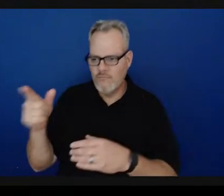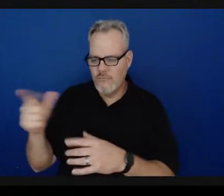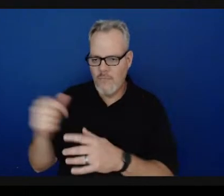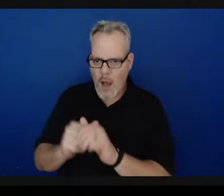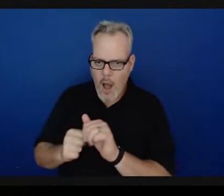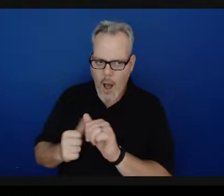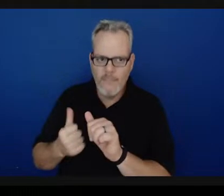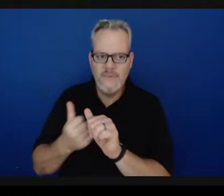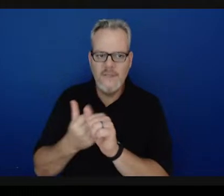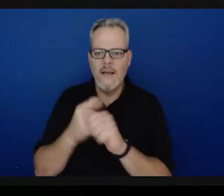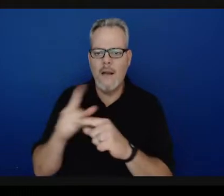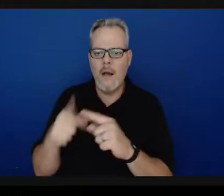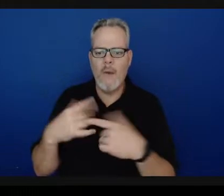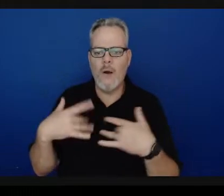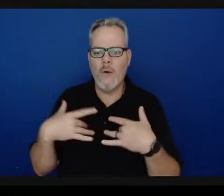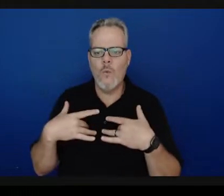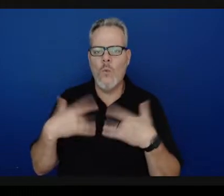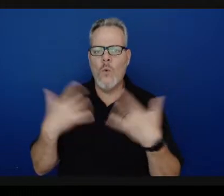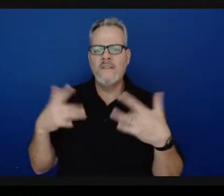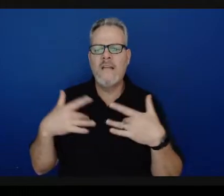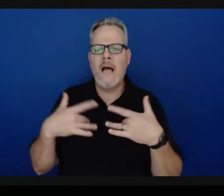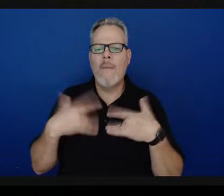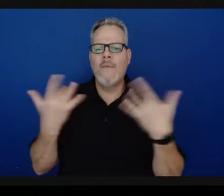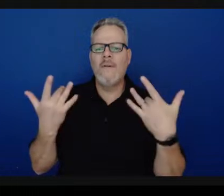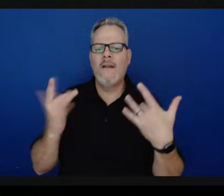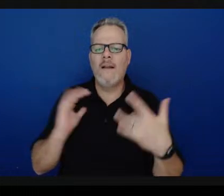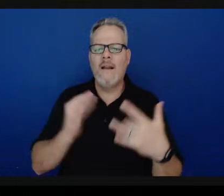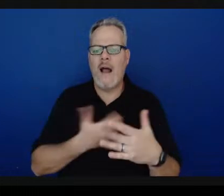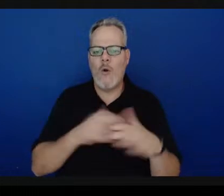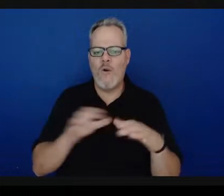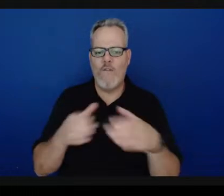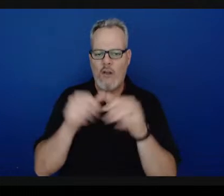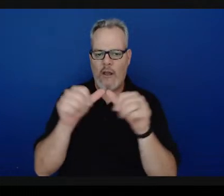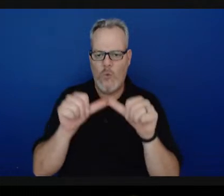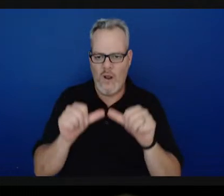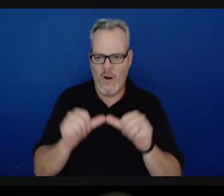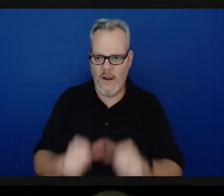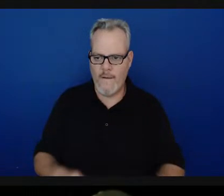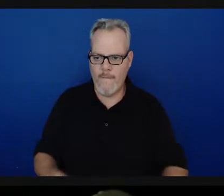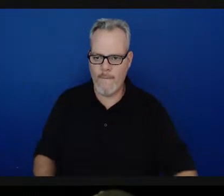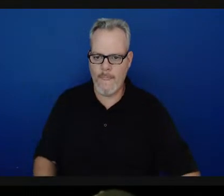about what's happening on the volcano and more particular in the East Rift.